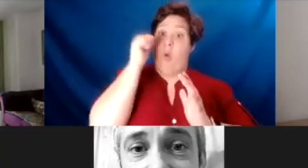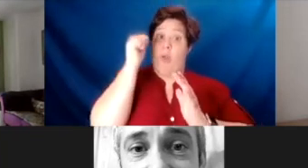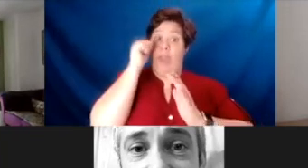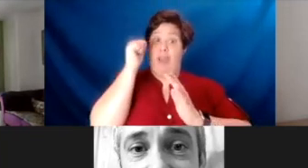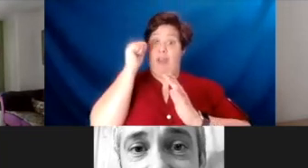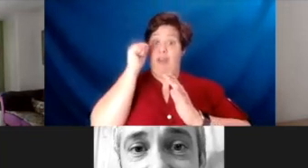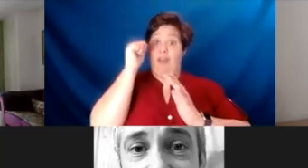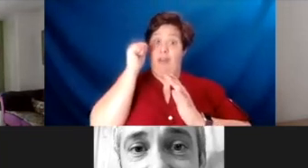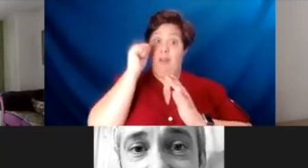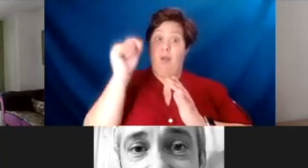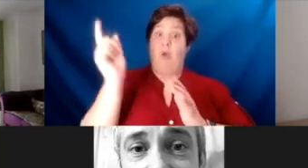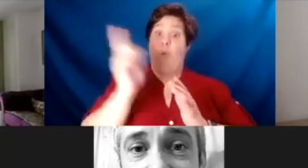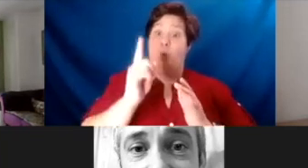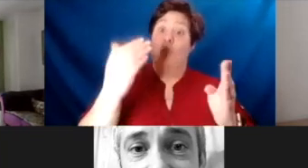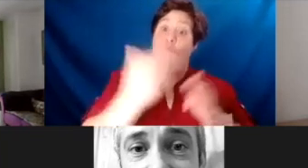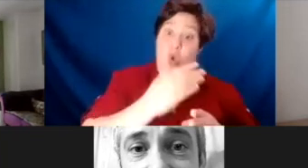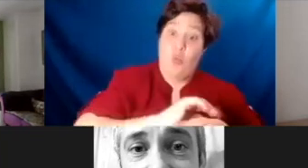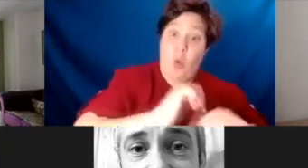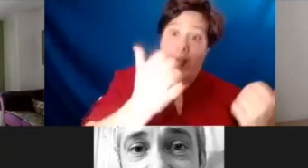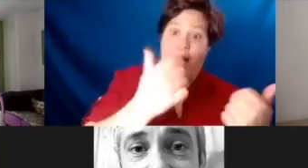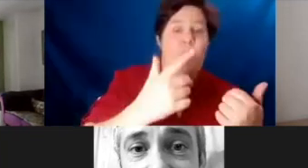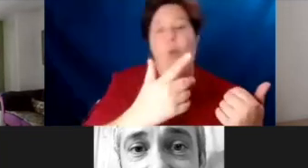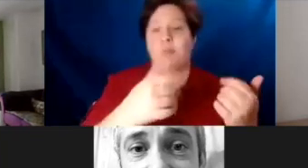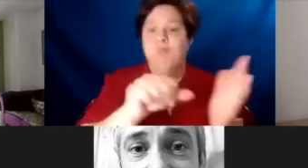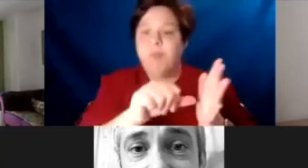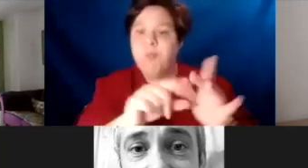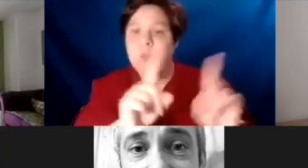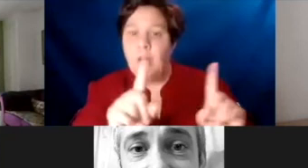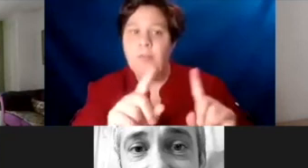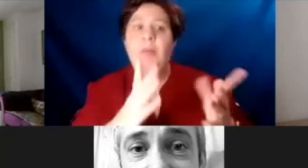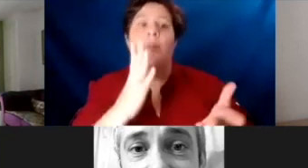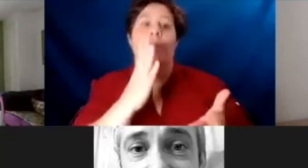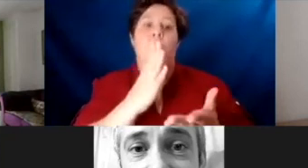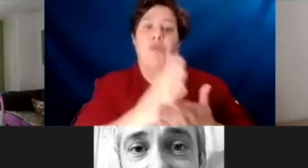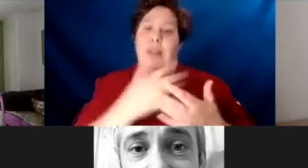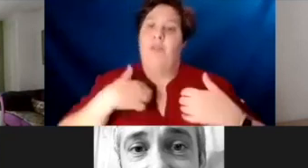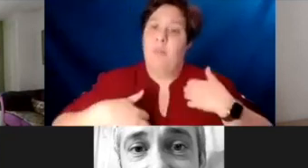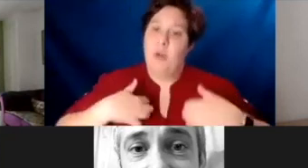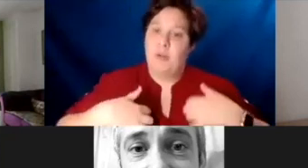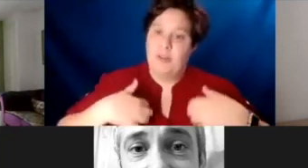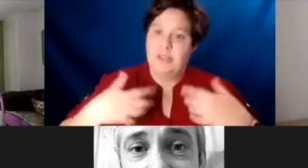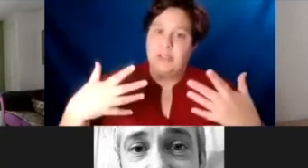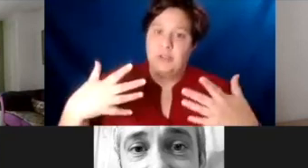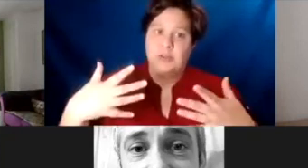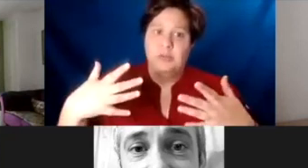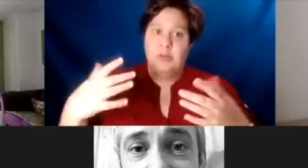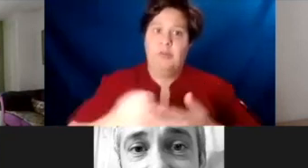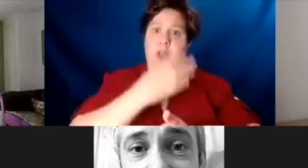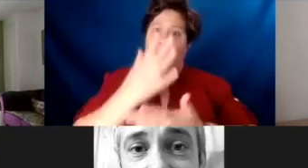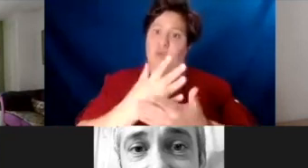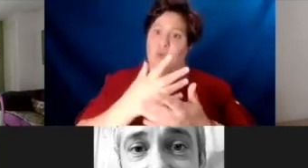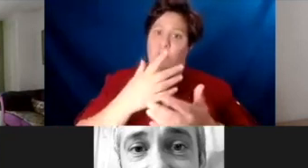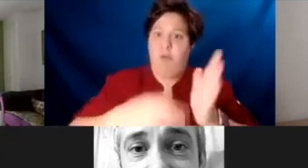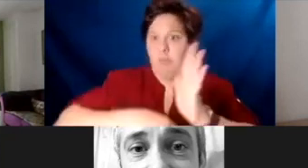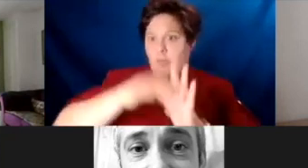what doesn't work, or what are the issues, but equally as well, we're very motivated to make things better and try to